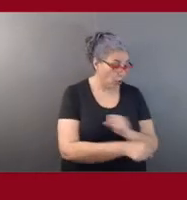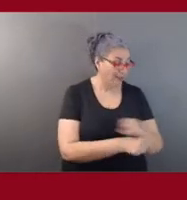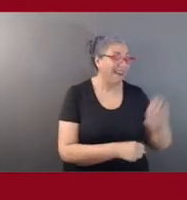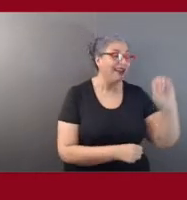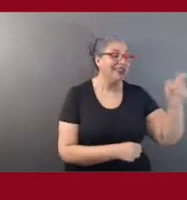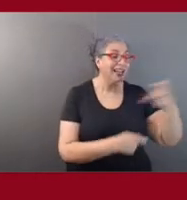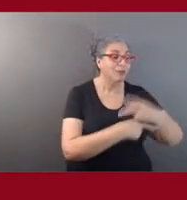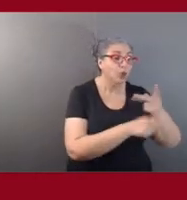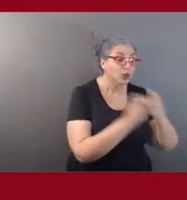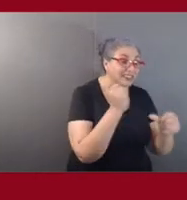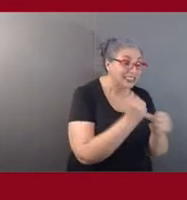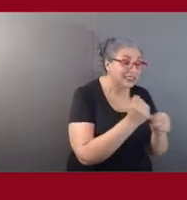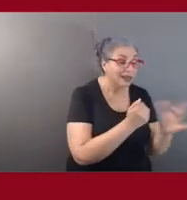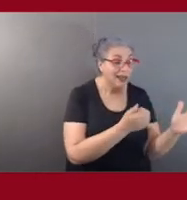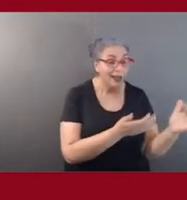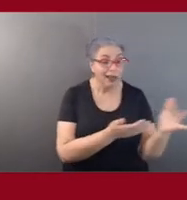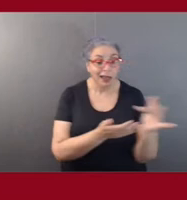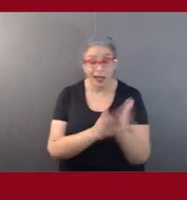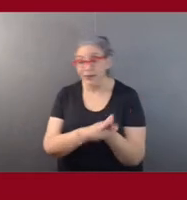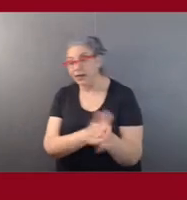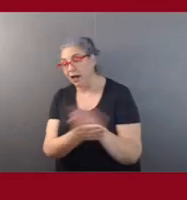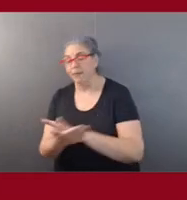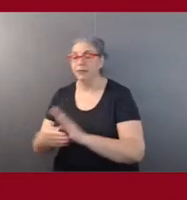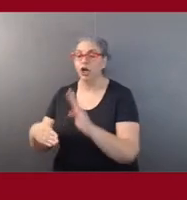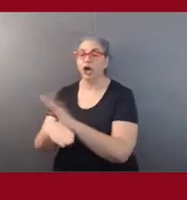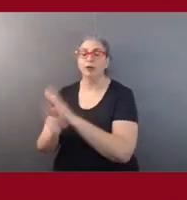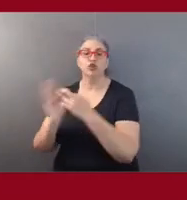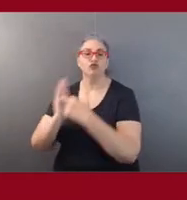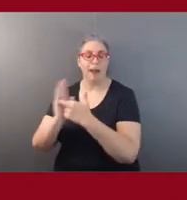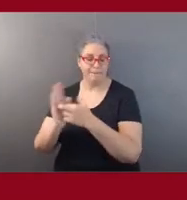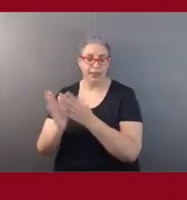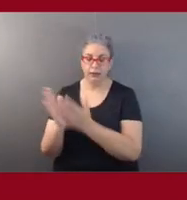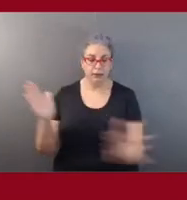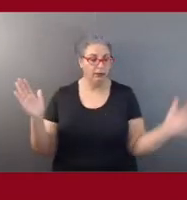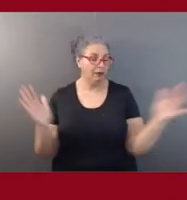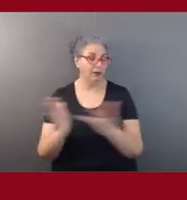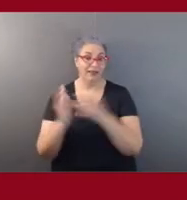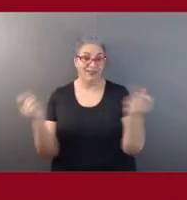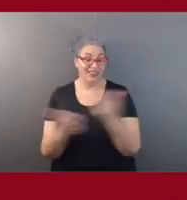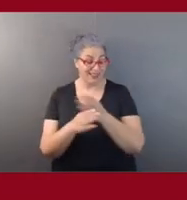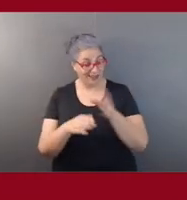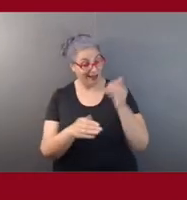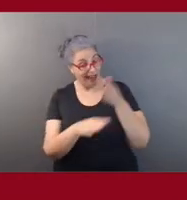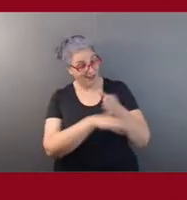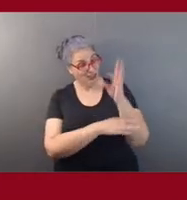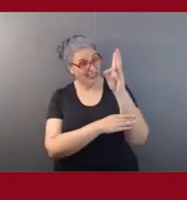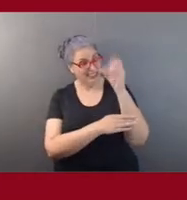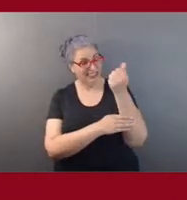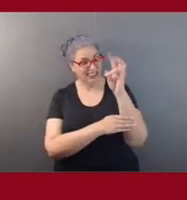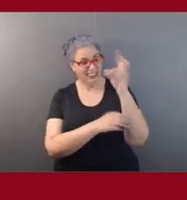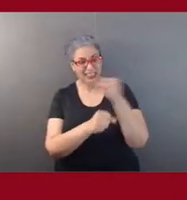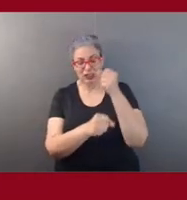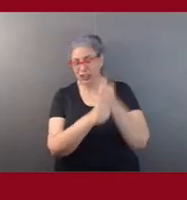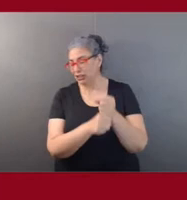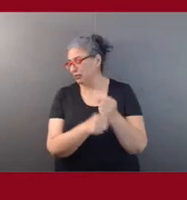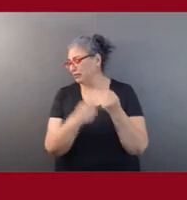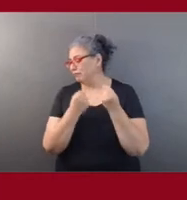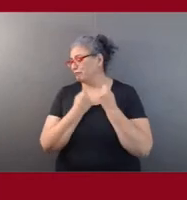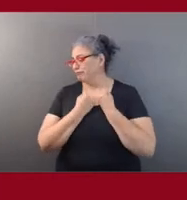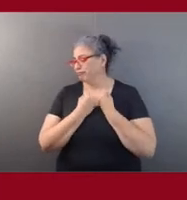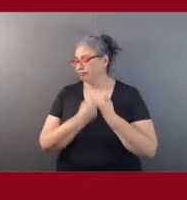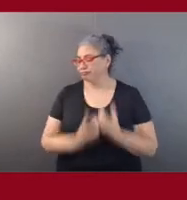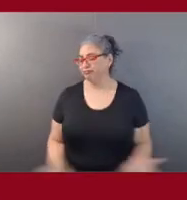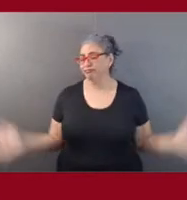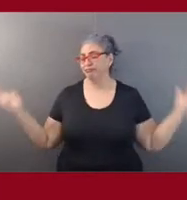to all the way into being a commercial rep on that front. Then after about 17 years, I got really, really tired of earning